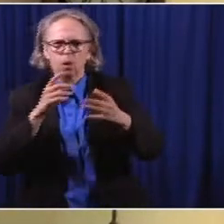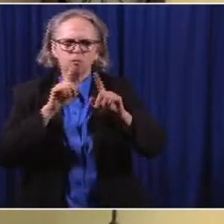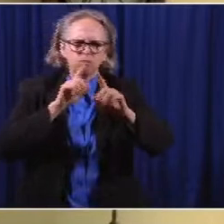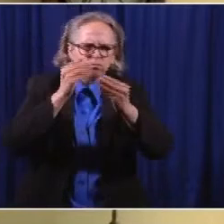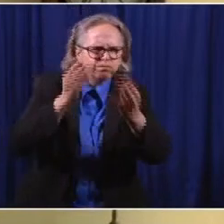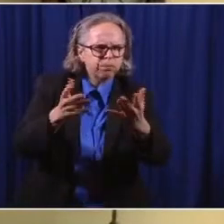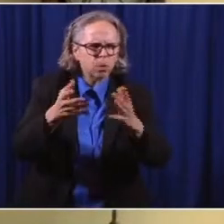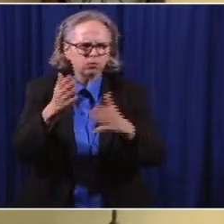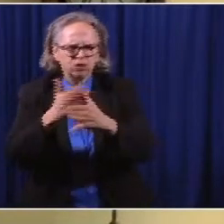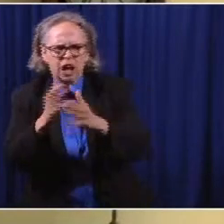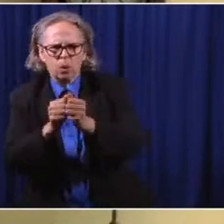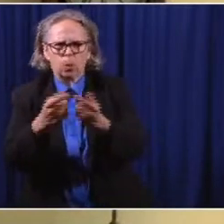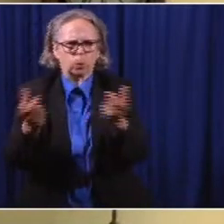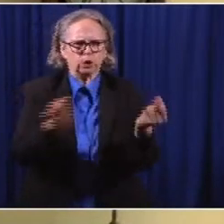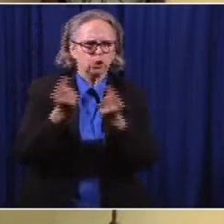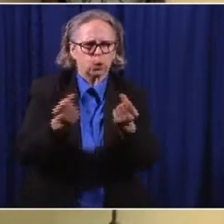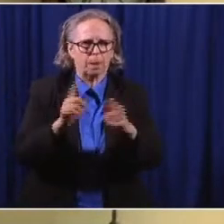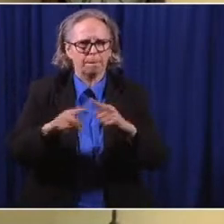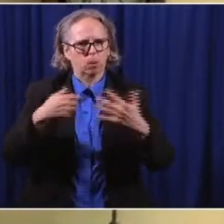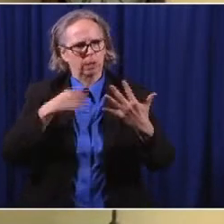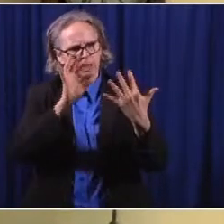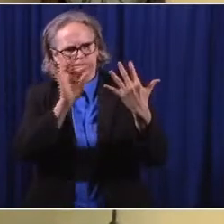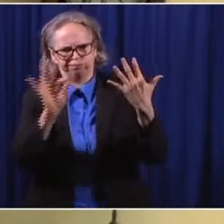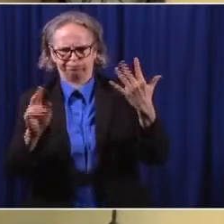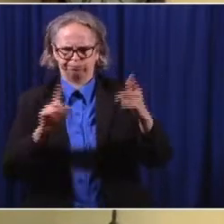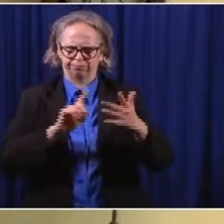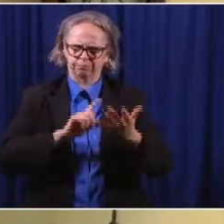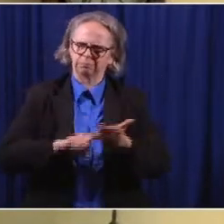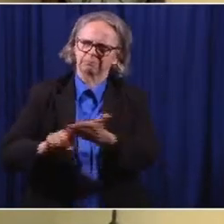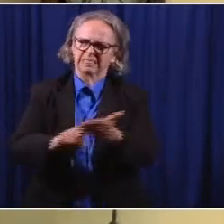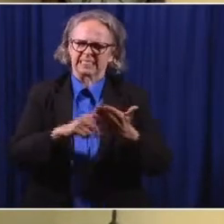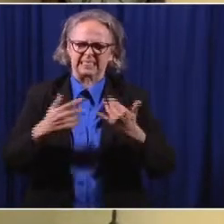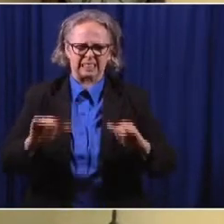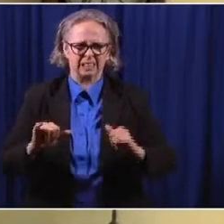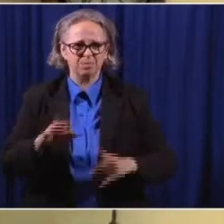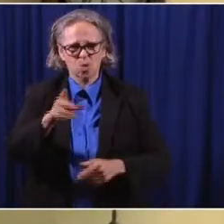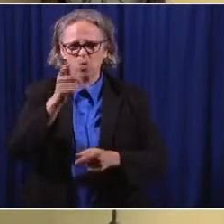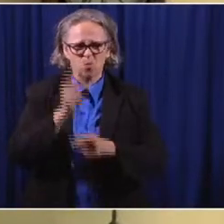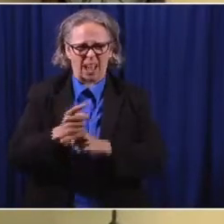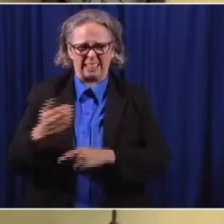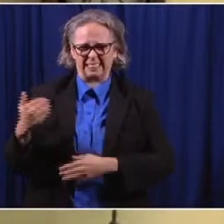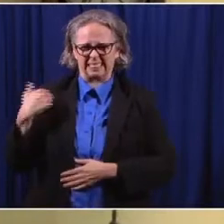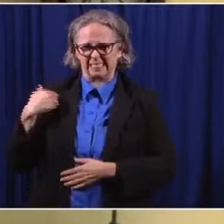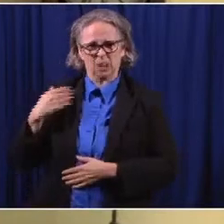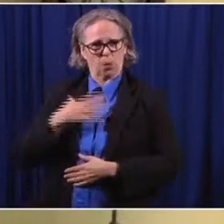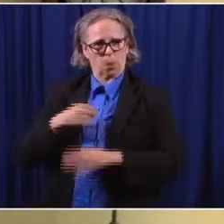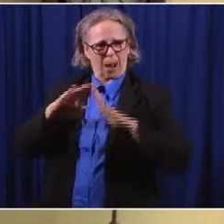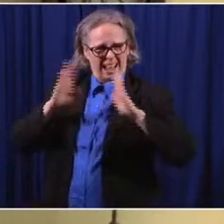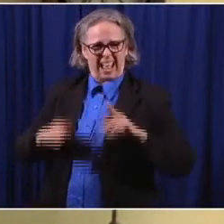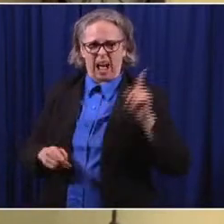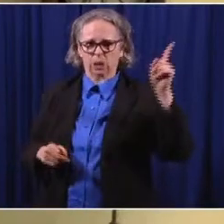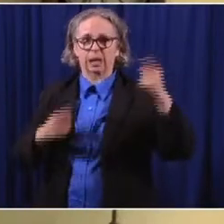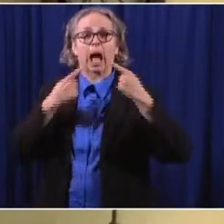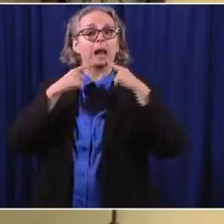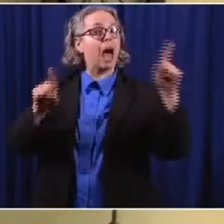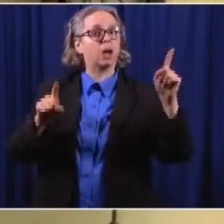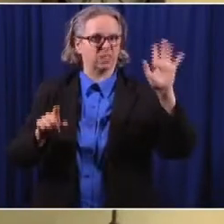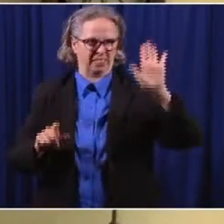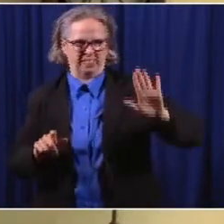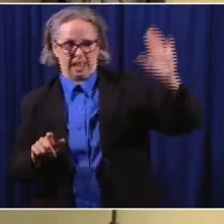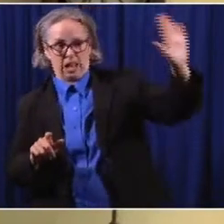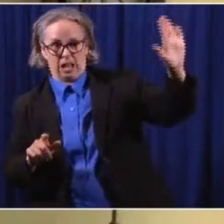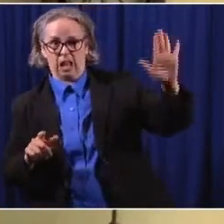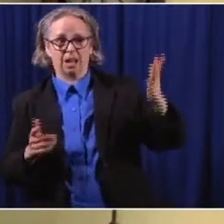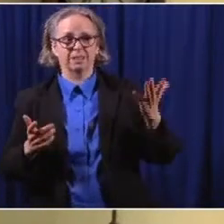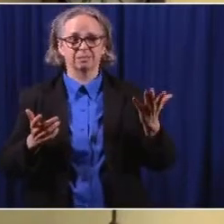in. As you know, one of the big announcements was from the White House, a huge number. We're going to find out in the next couple of days, we